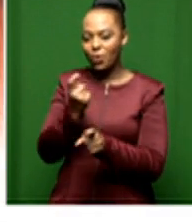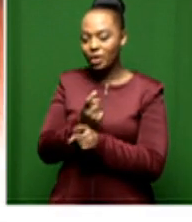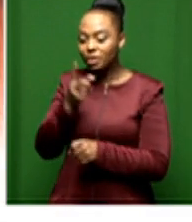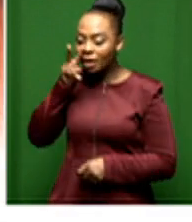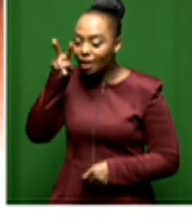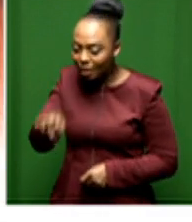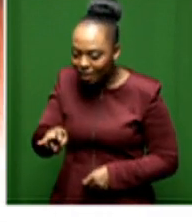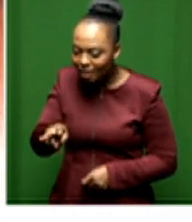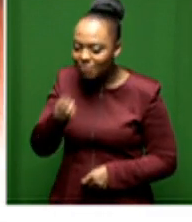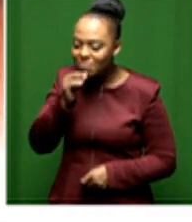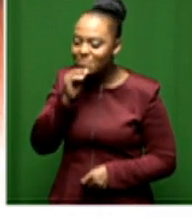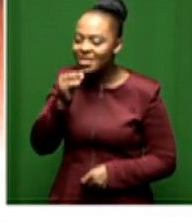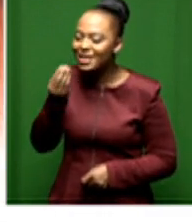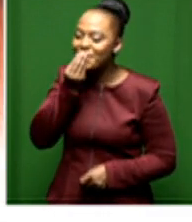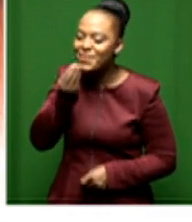whatever you see,